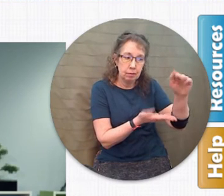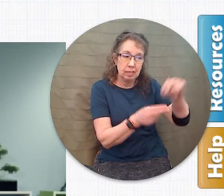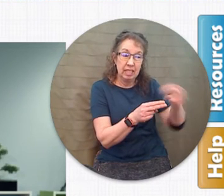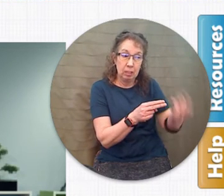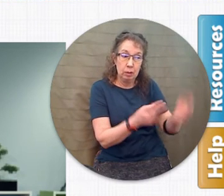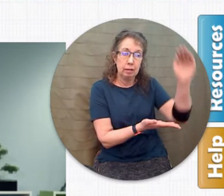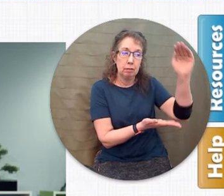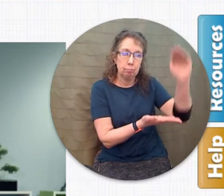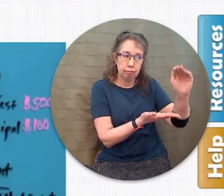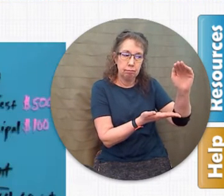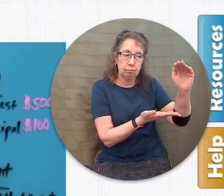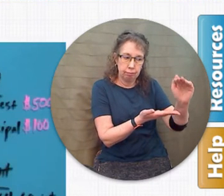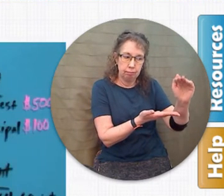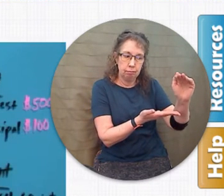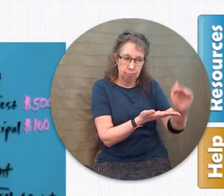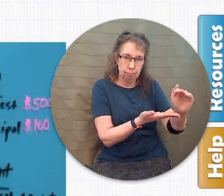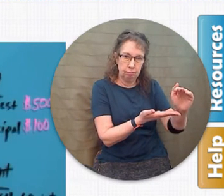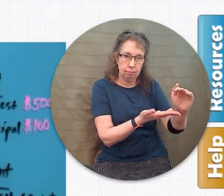decreases,